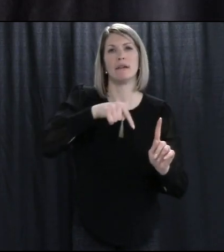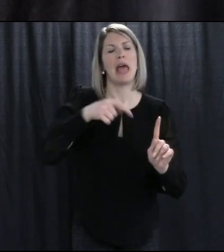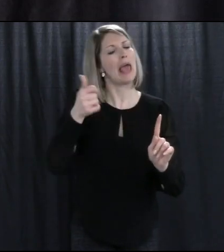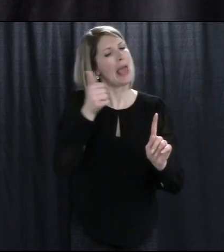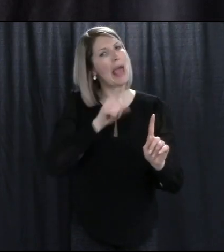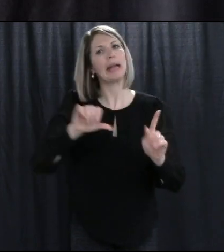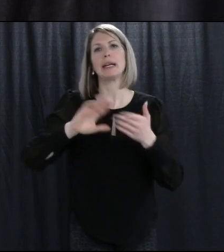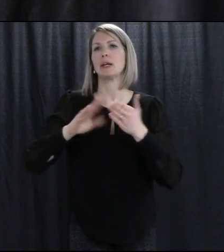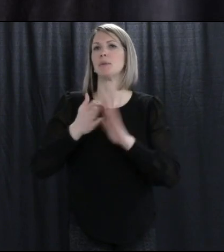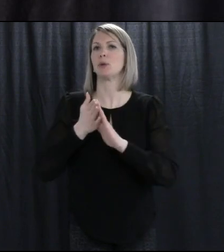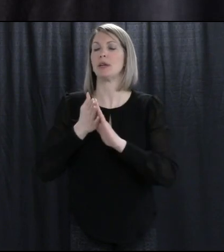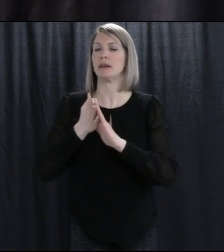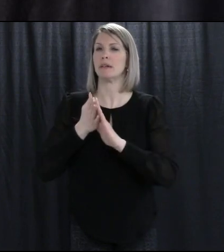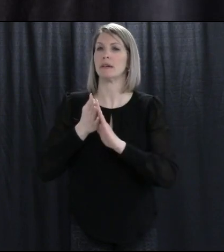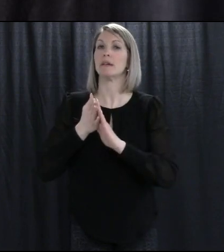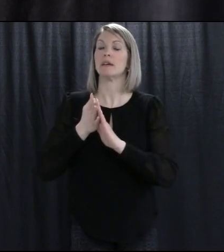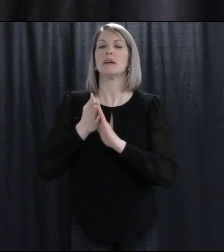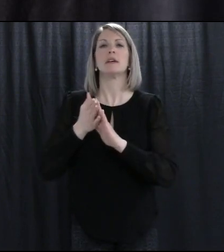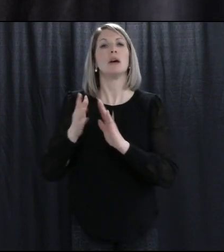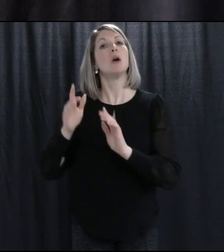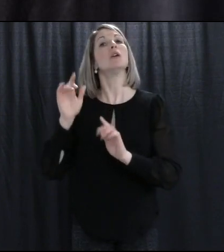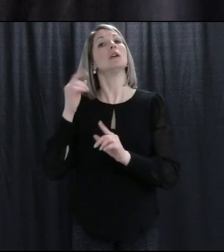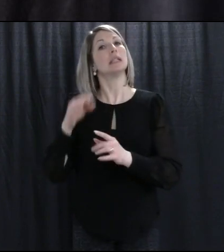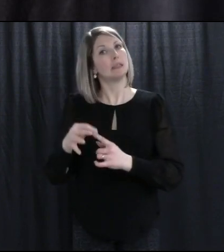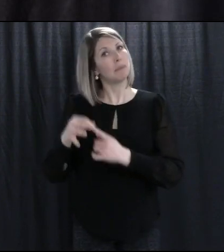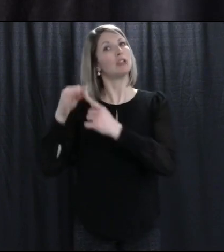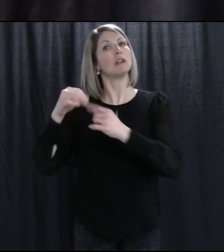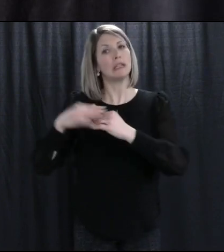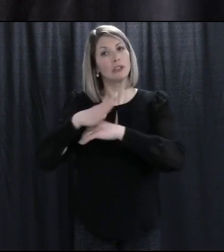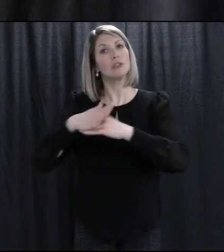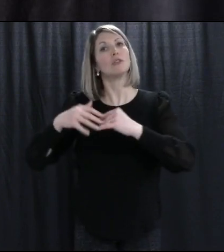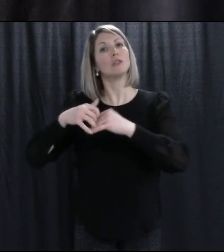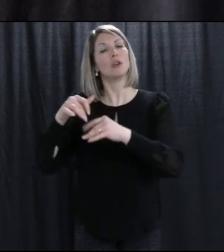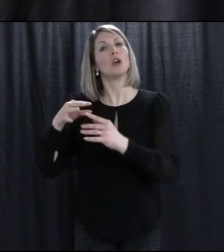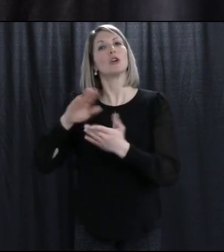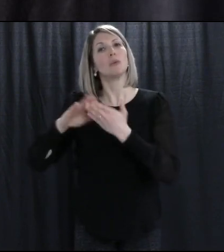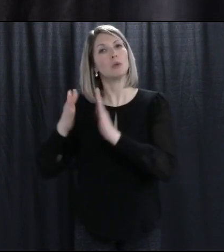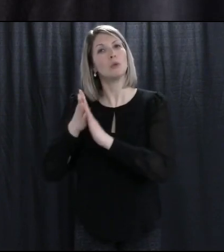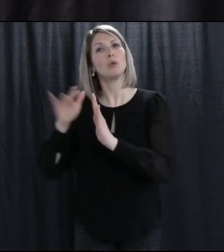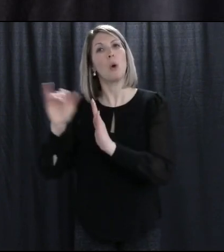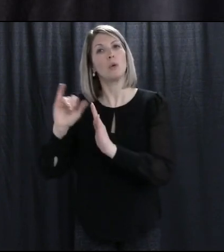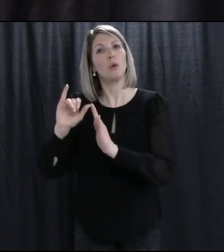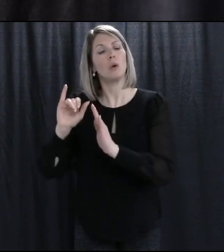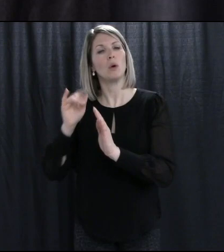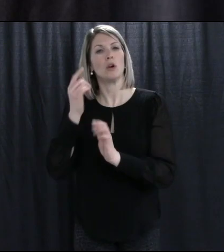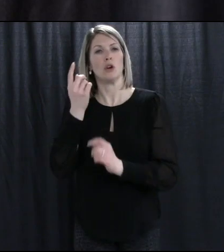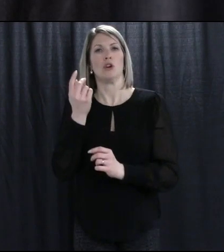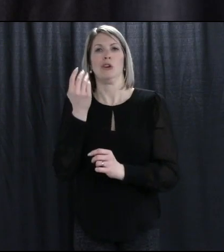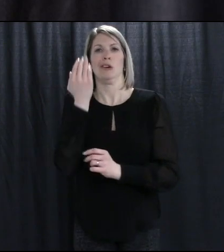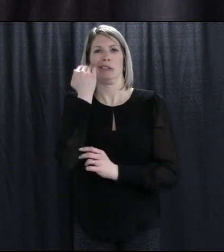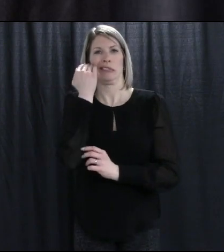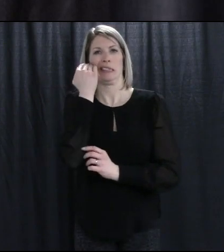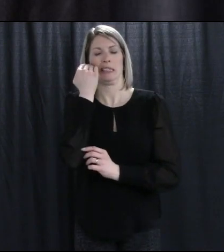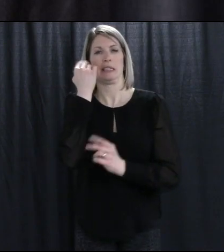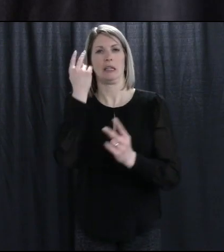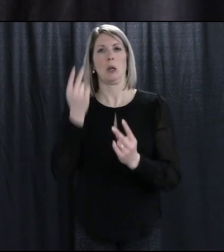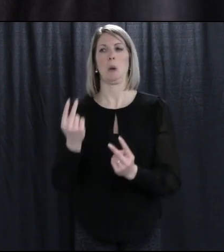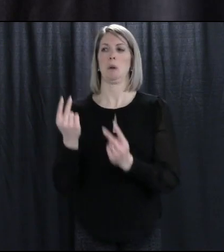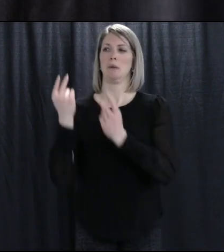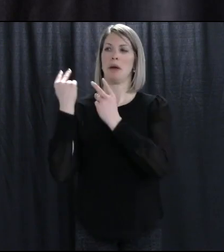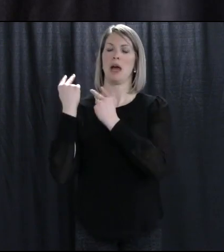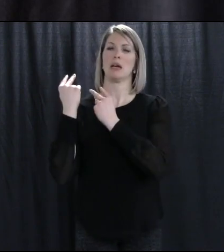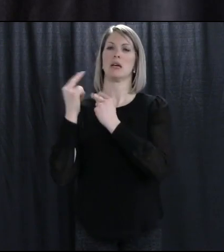in Indigenous communities. Because of recent history, as it were, certainly with